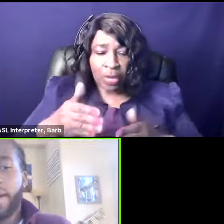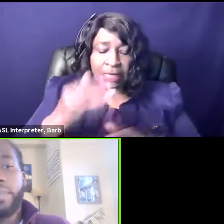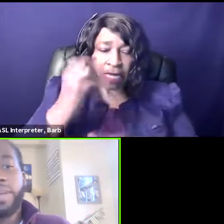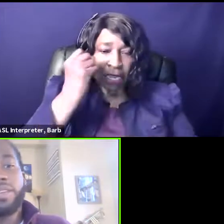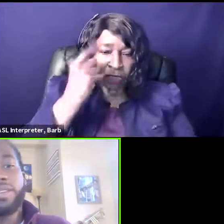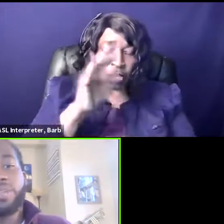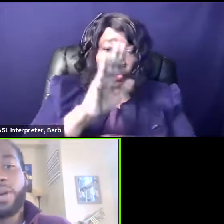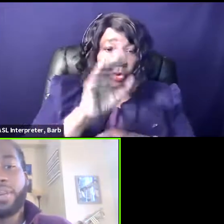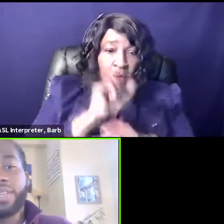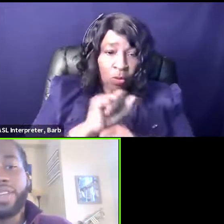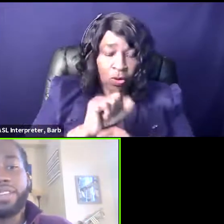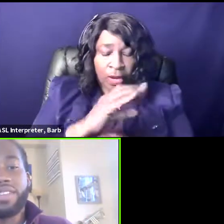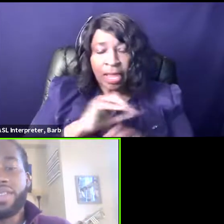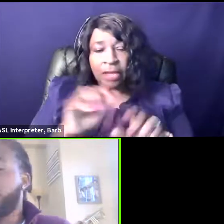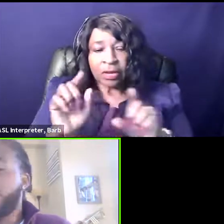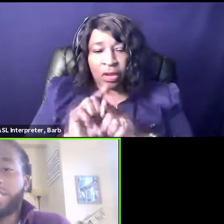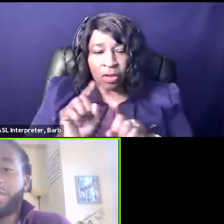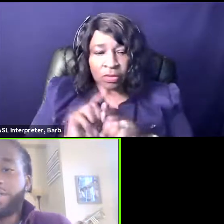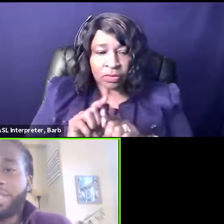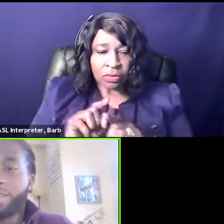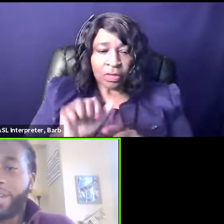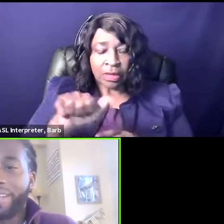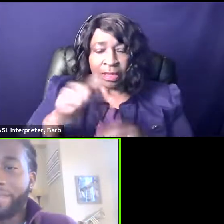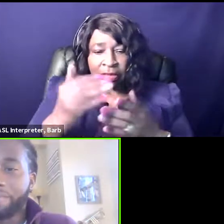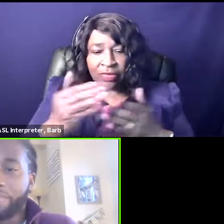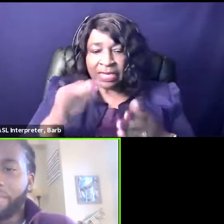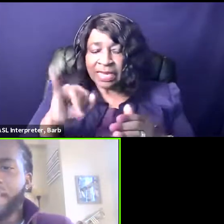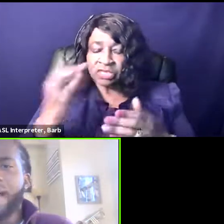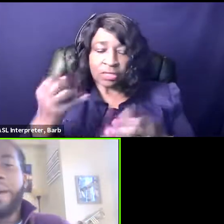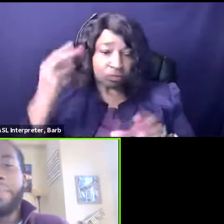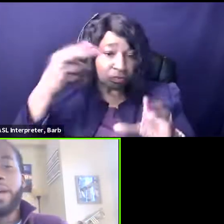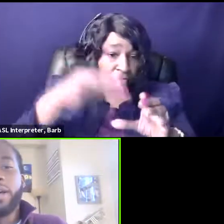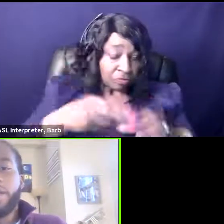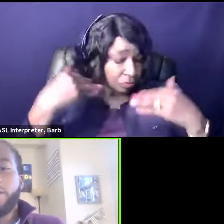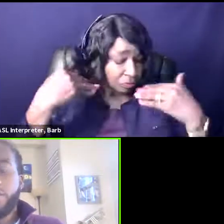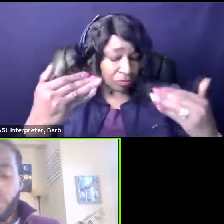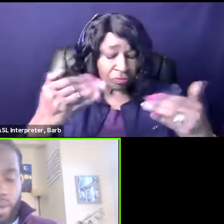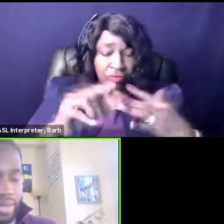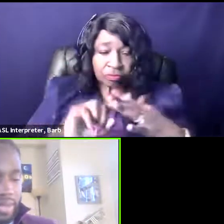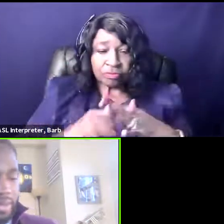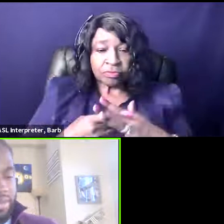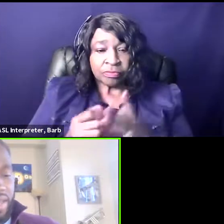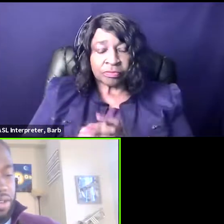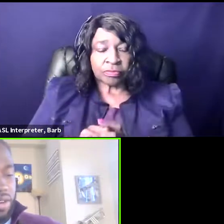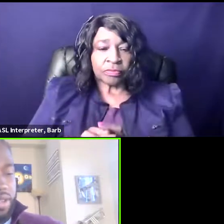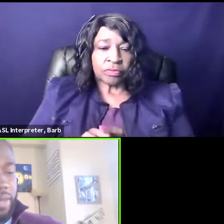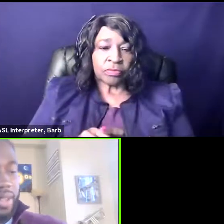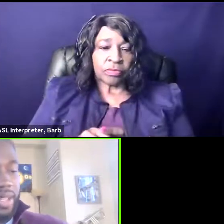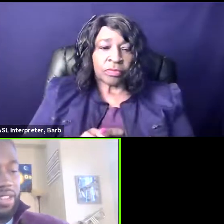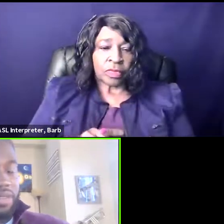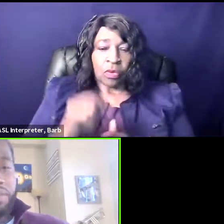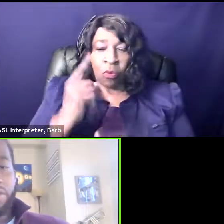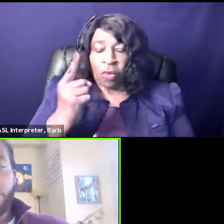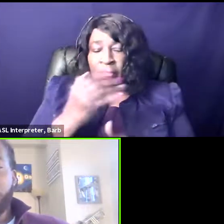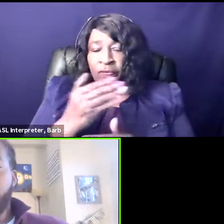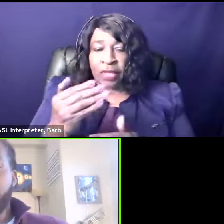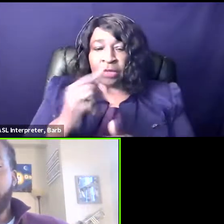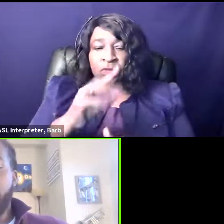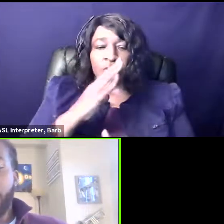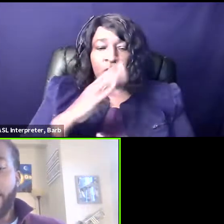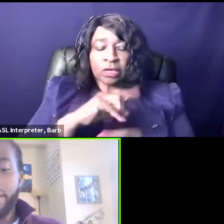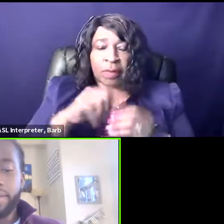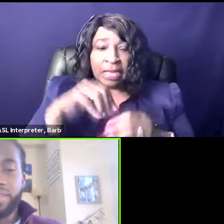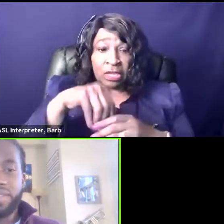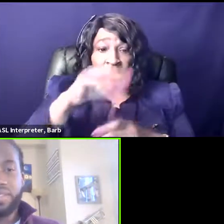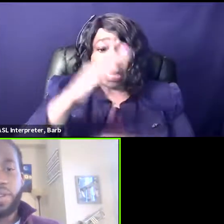work and also its broader implications than let's just jump straight in. So one of the things that you talked about in the lecture that was really